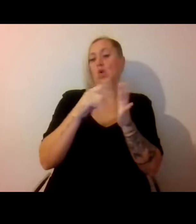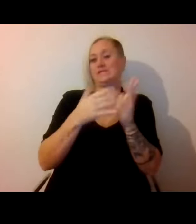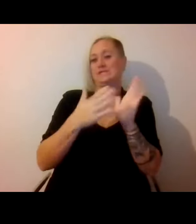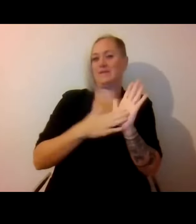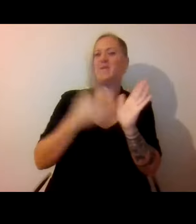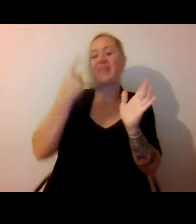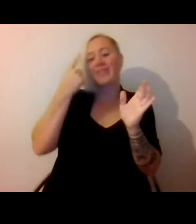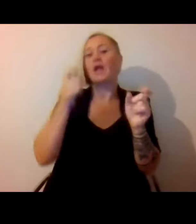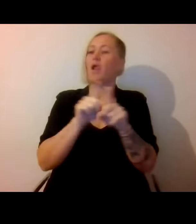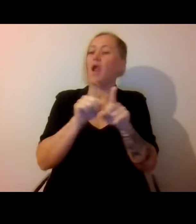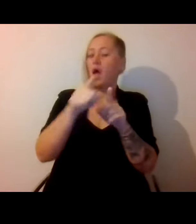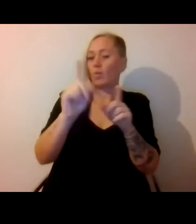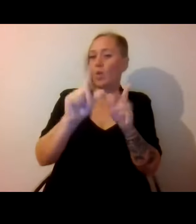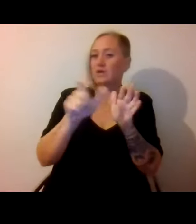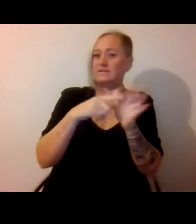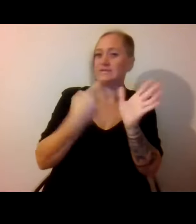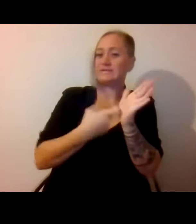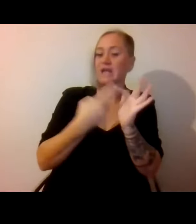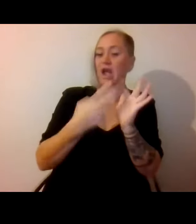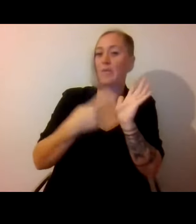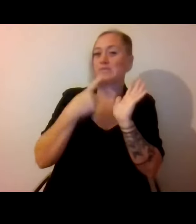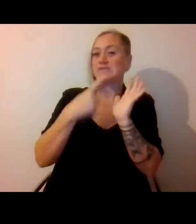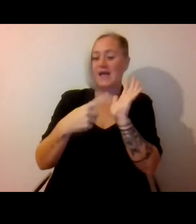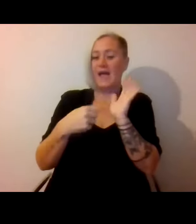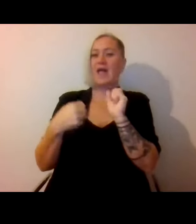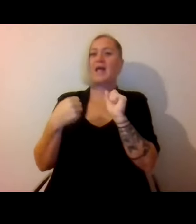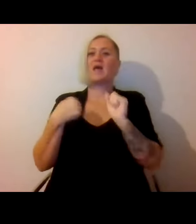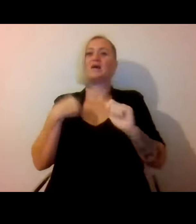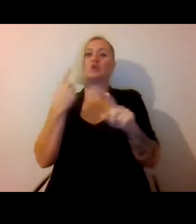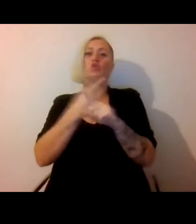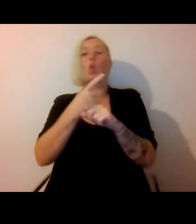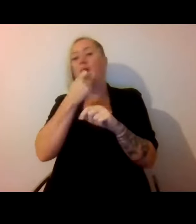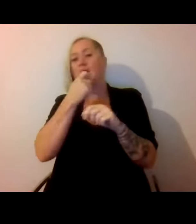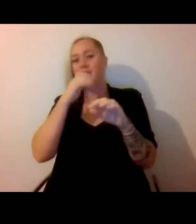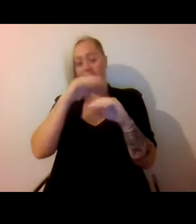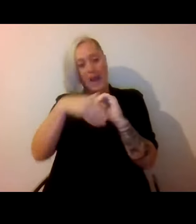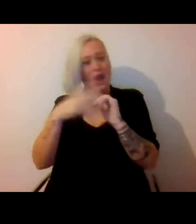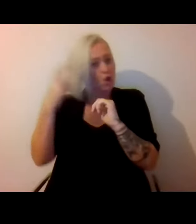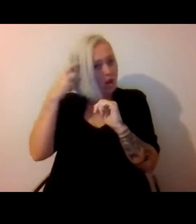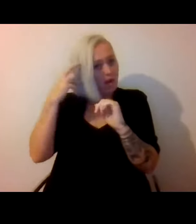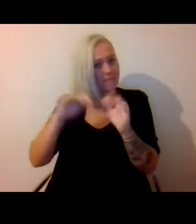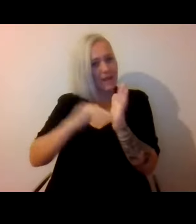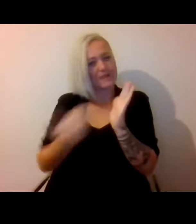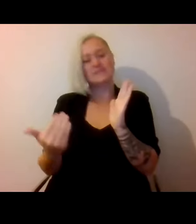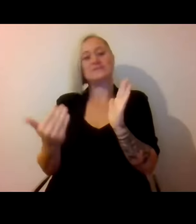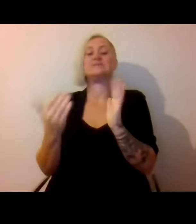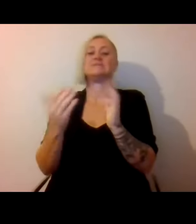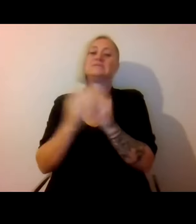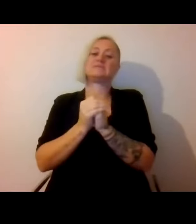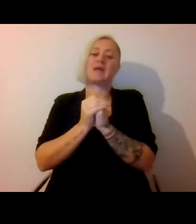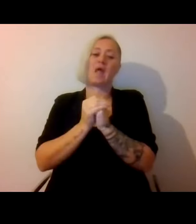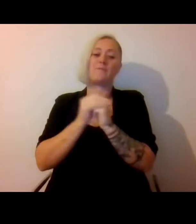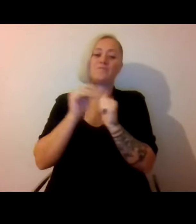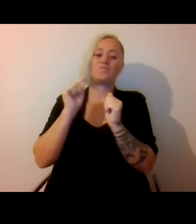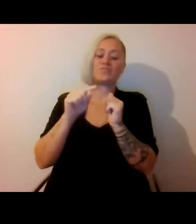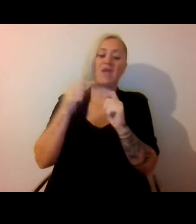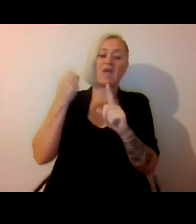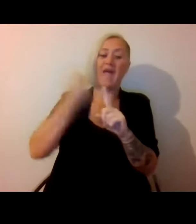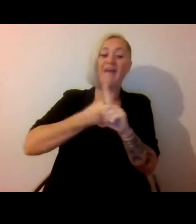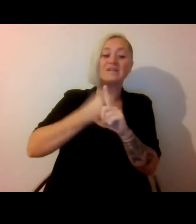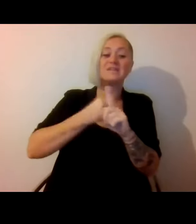saying. So I'll talk a little bit about cochlear implants now. The efficacy of cochlear implants